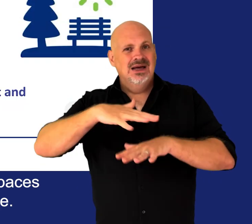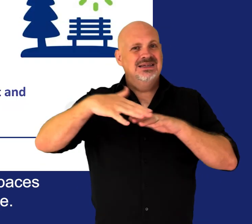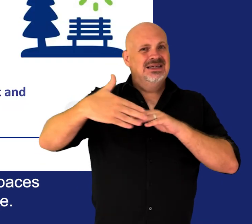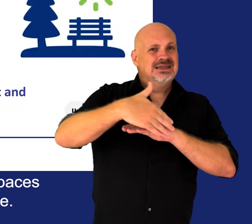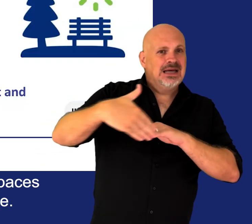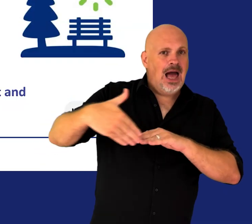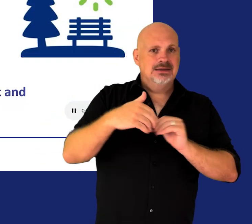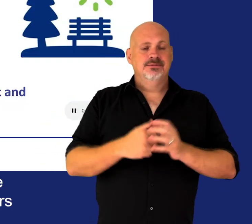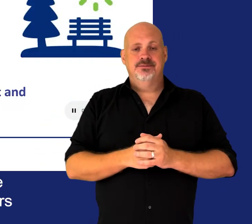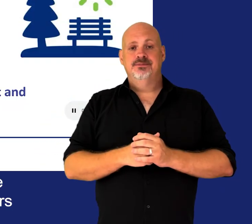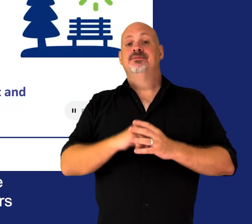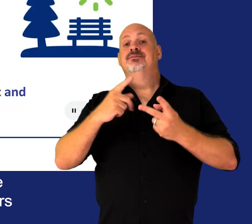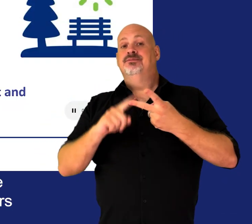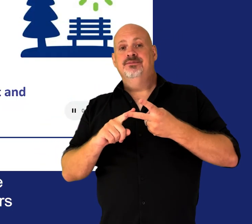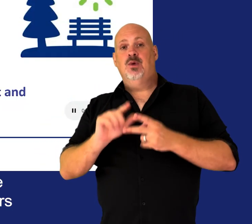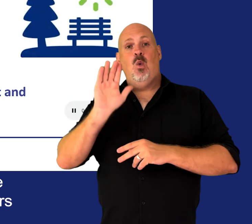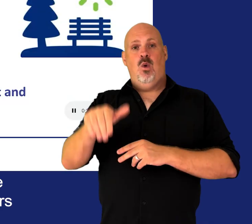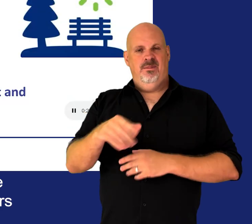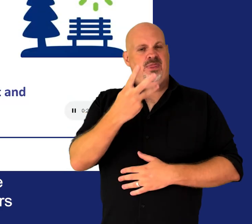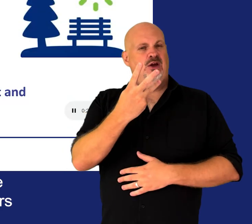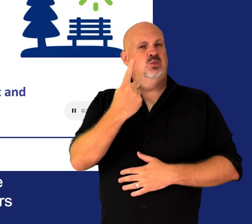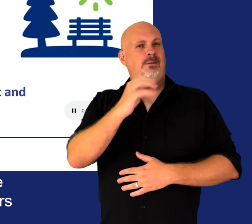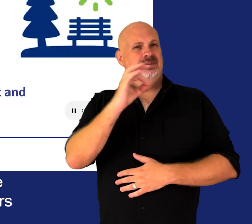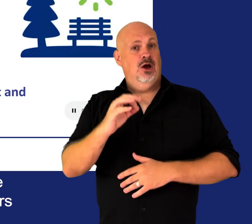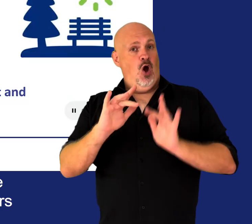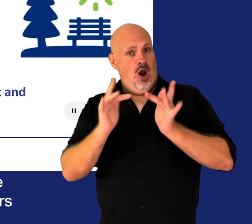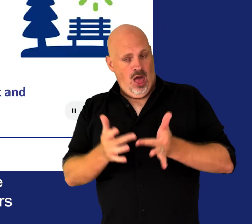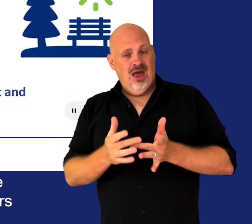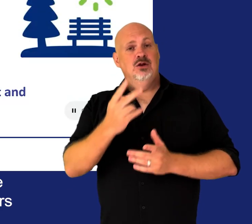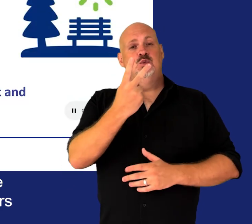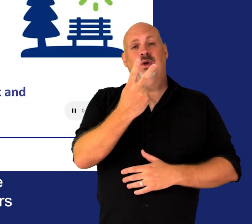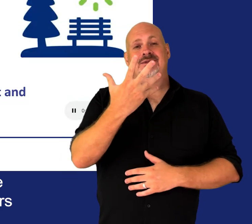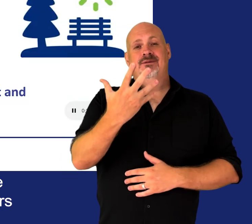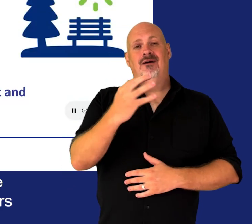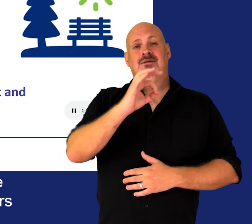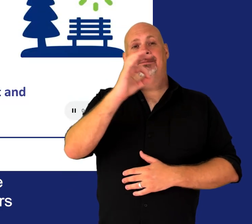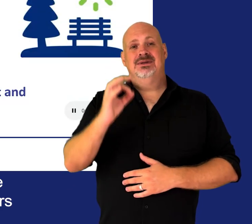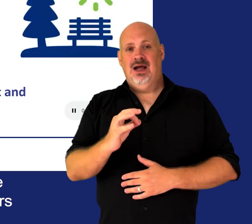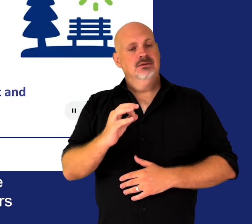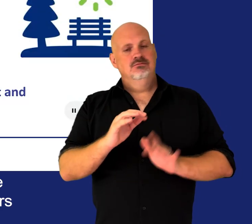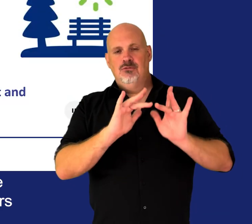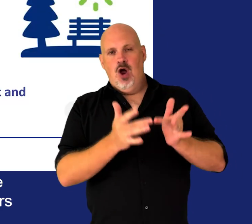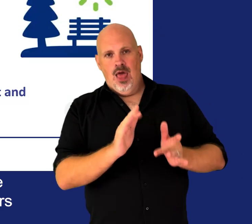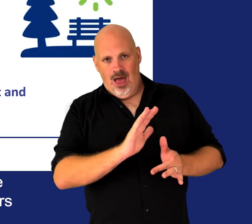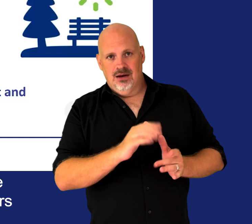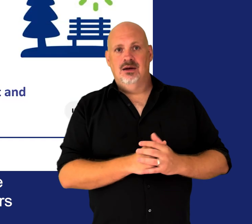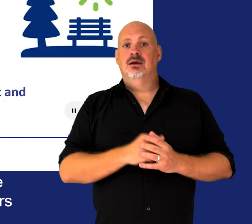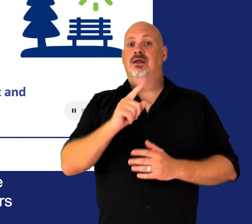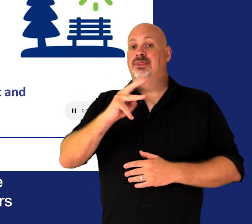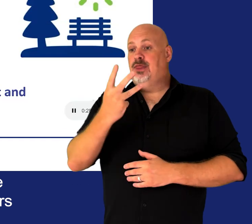seaside. Second, at home, that's 31% online, and 25% not